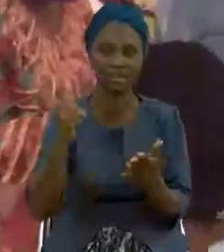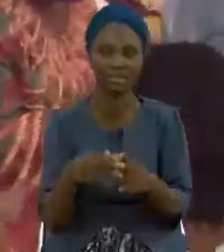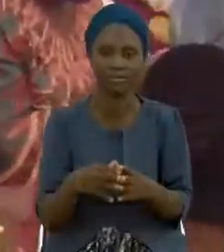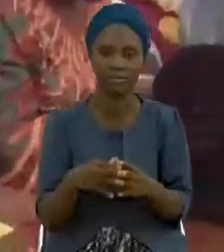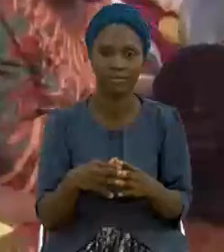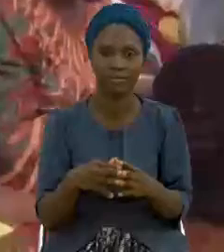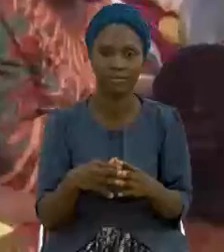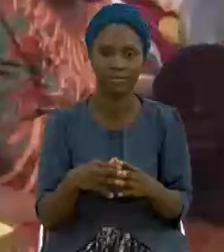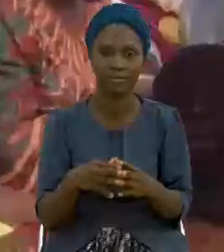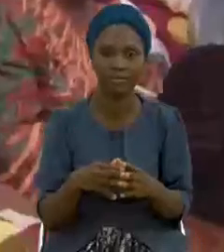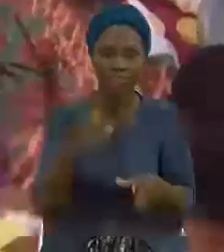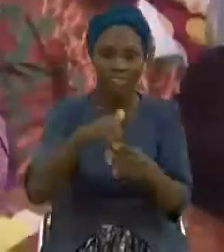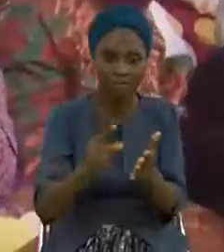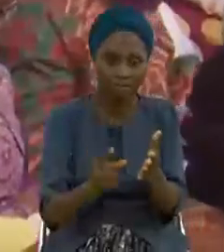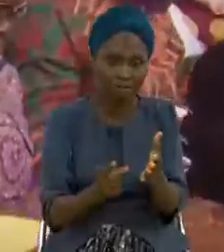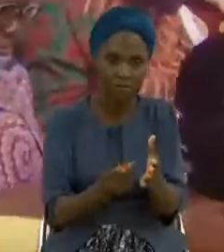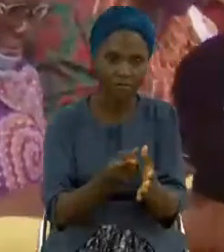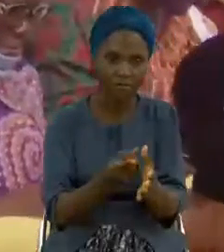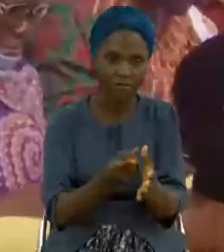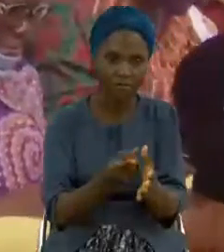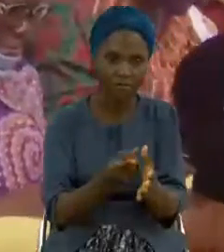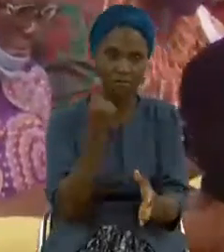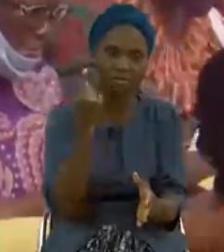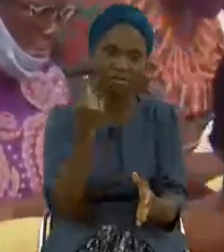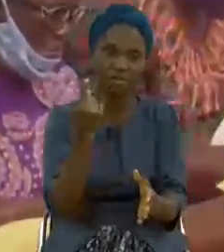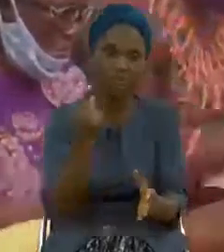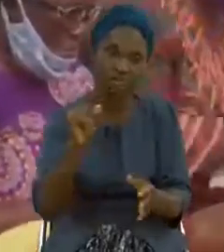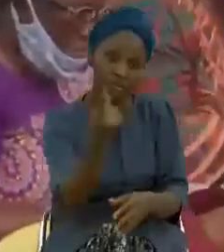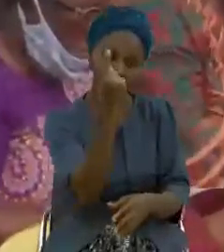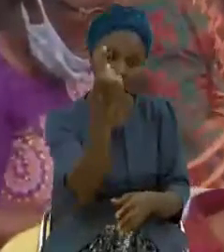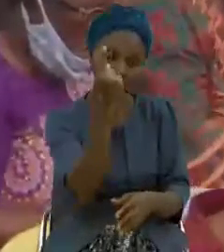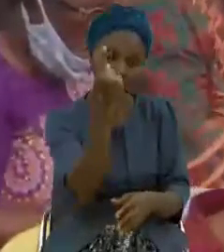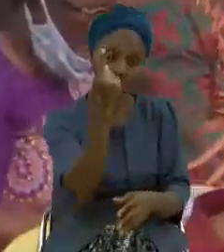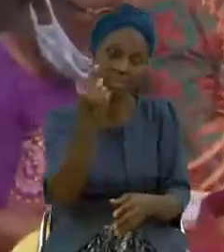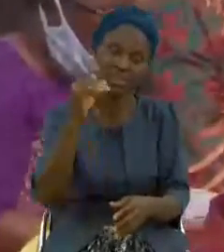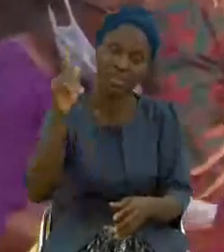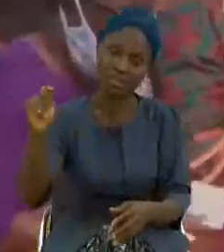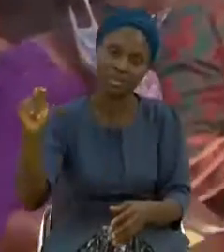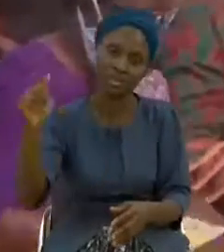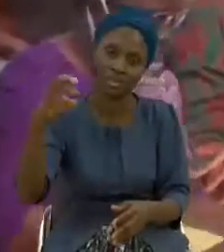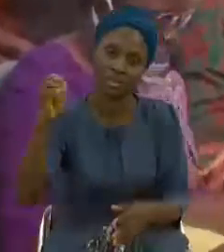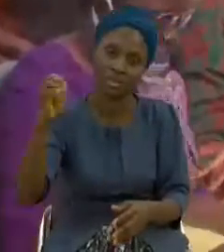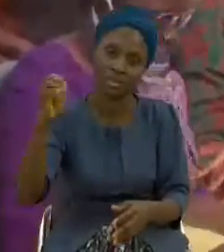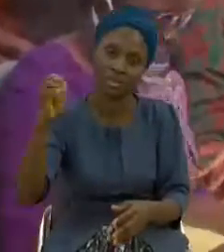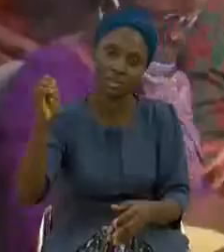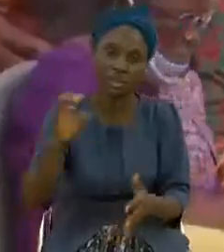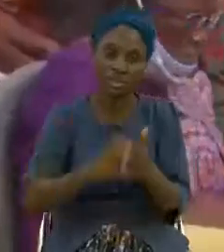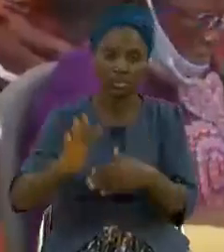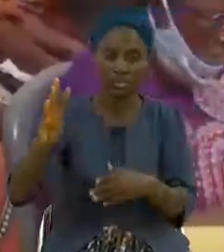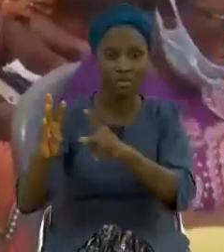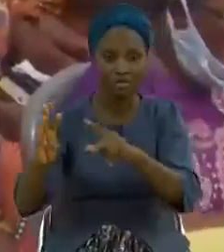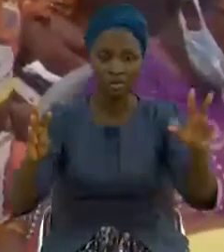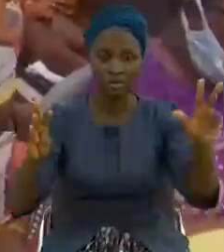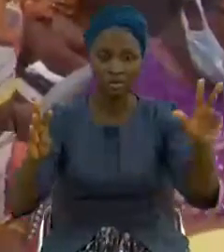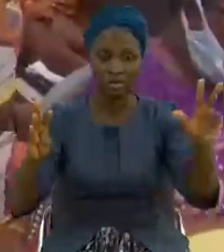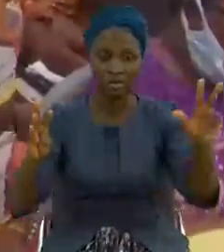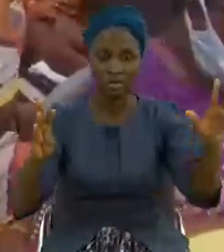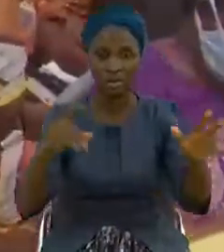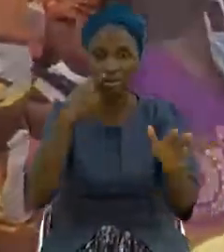reading from verse 3. It says, "For this is the will of